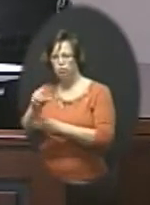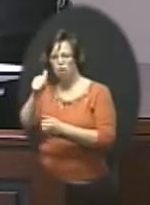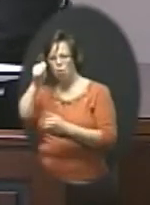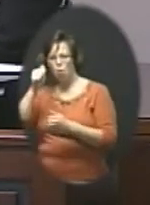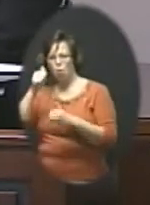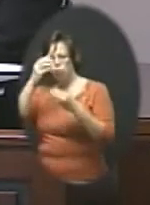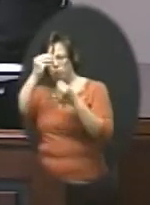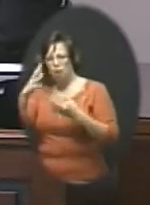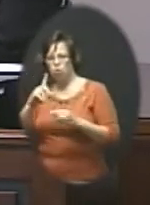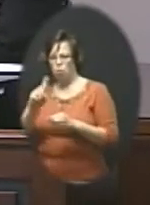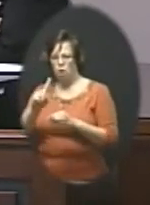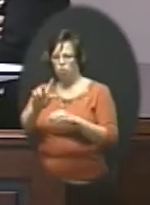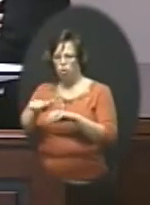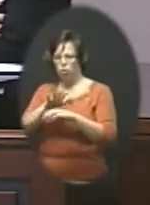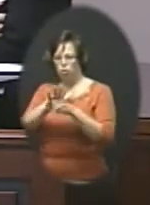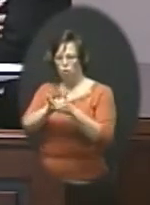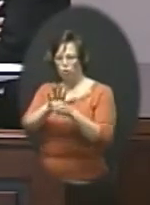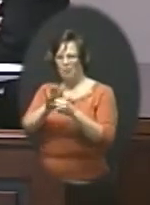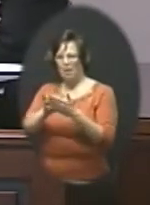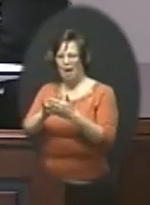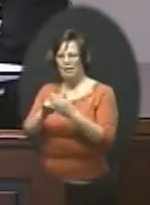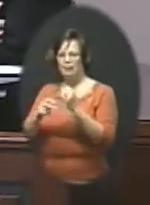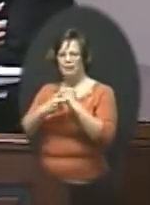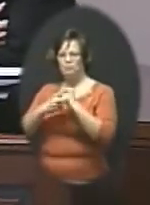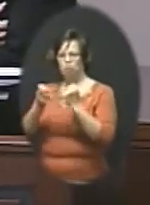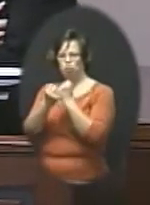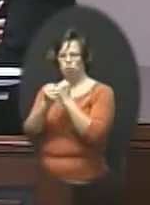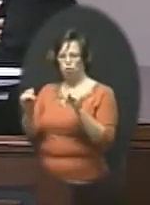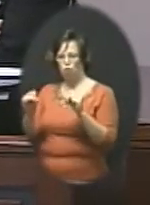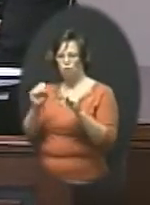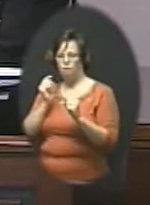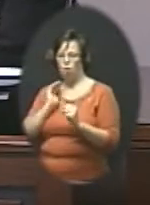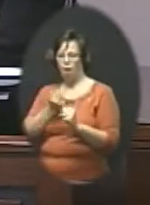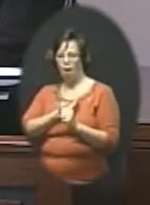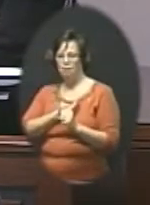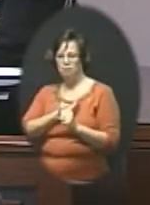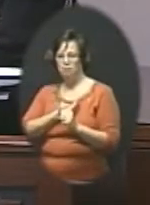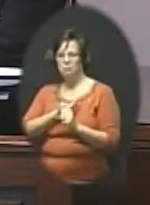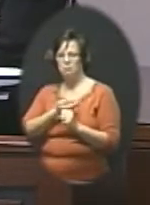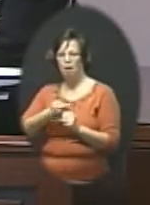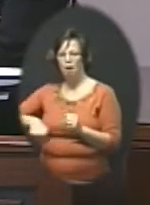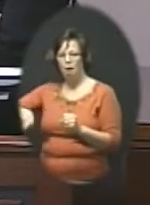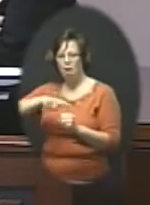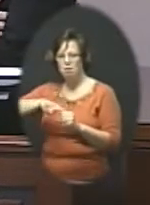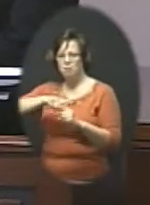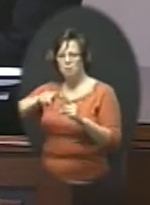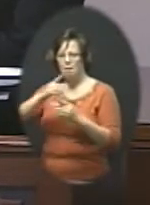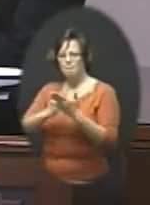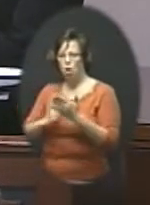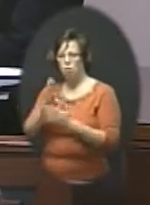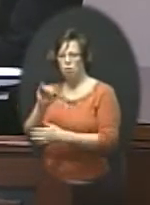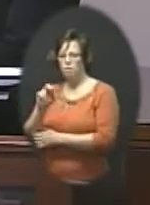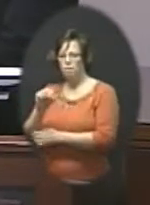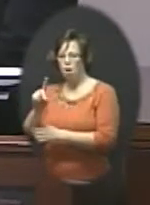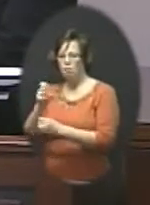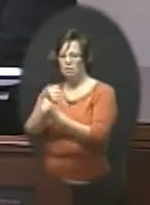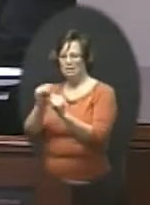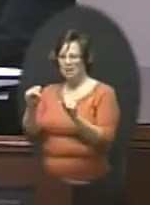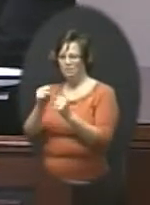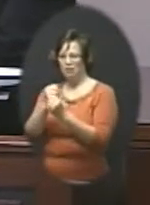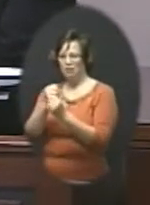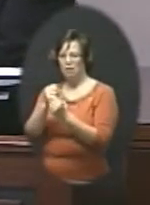are placed or any of those things because that keeps it secure for us. And part of the bond and safety and